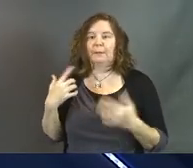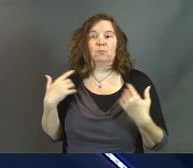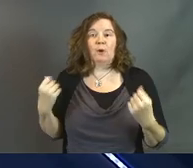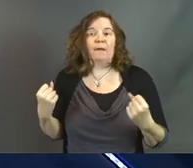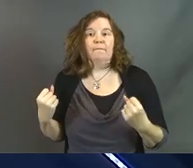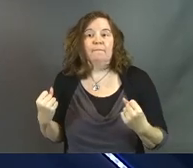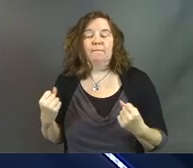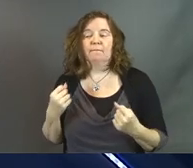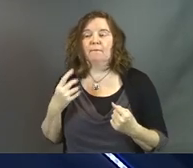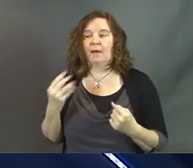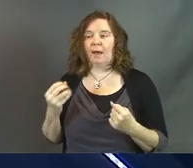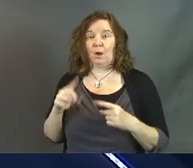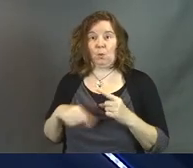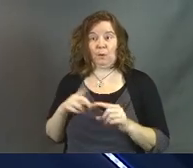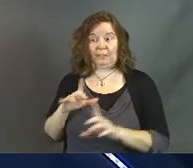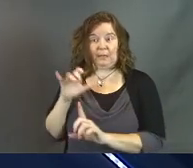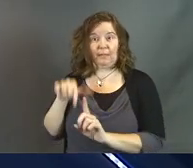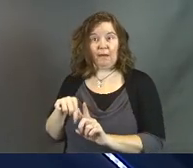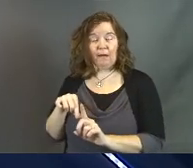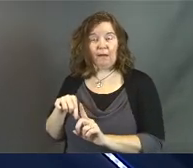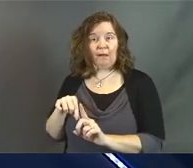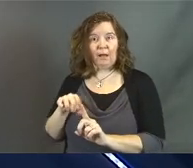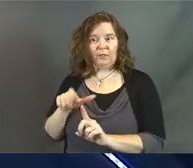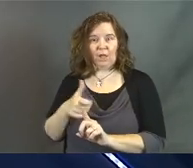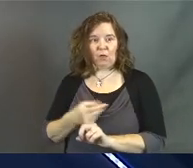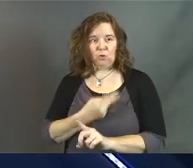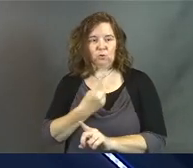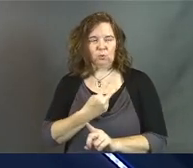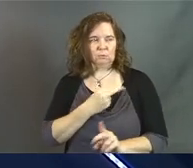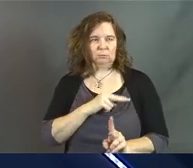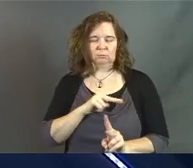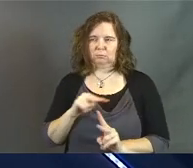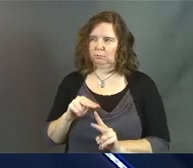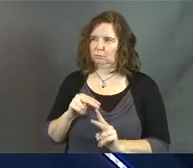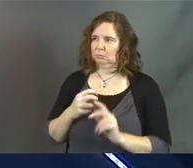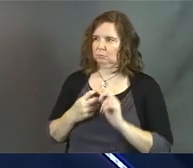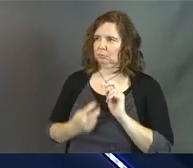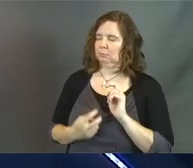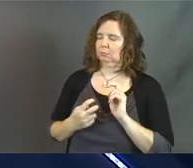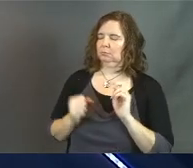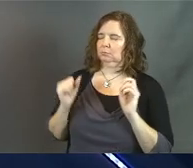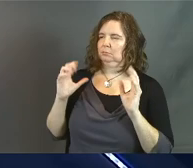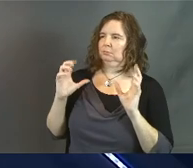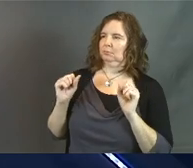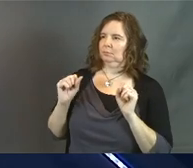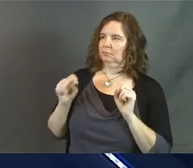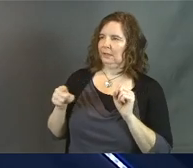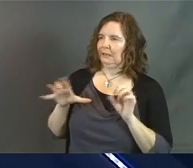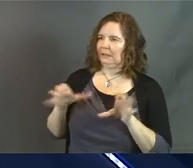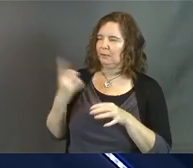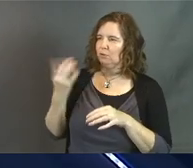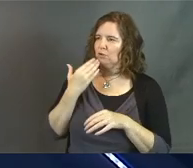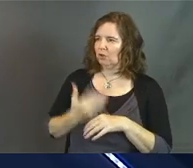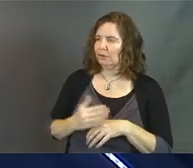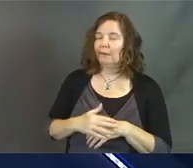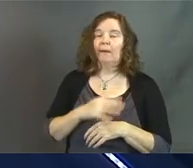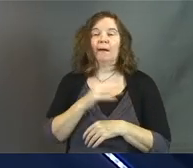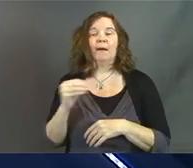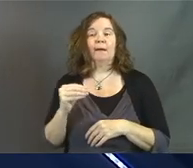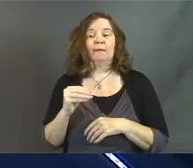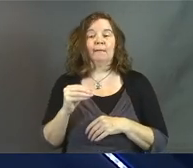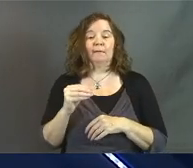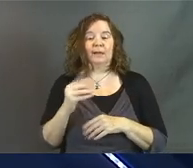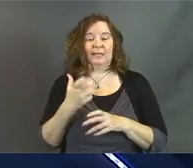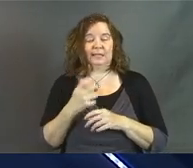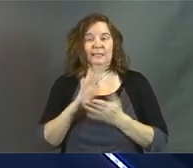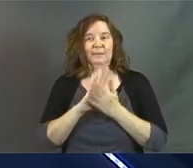something brave. And when he does something right, the other two are always like shocked that Ron did something good. And